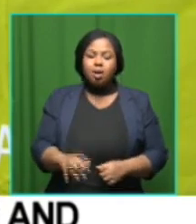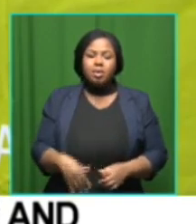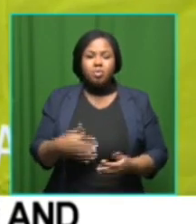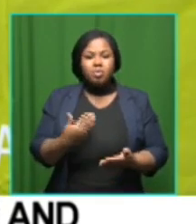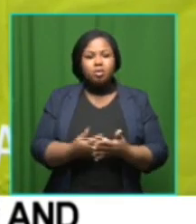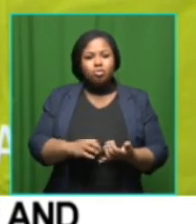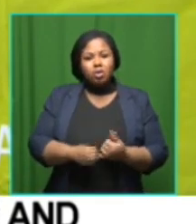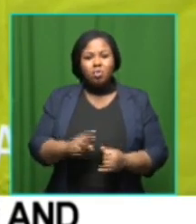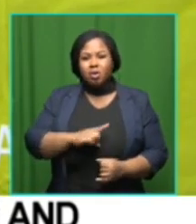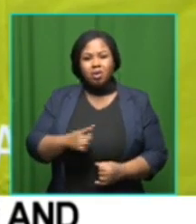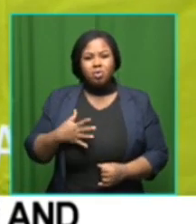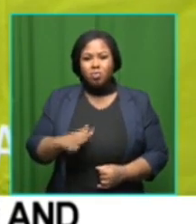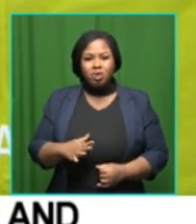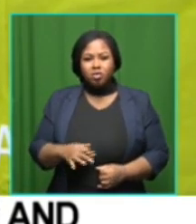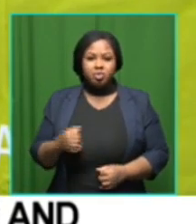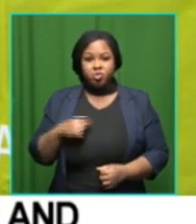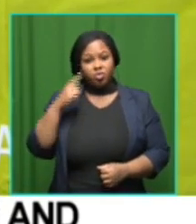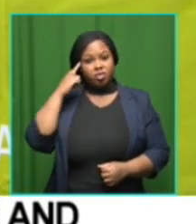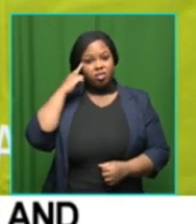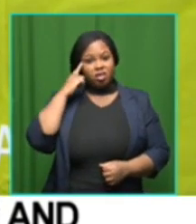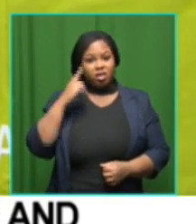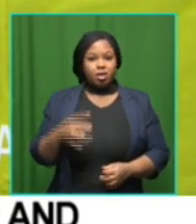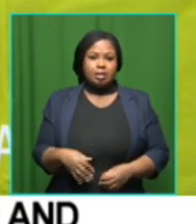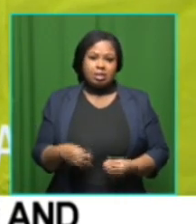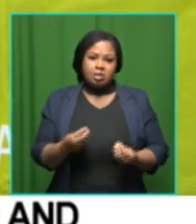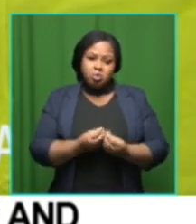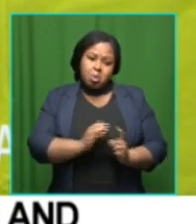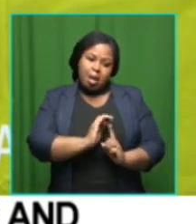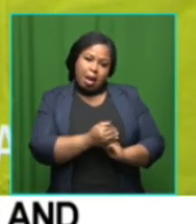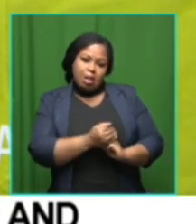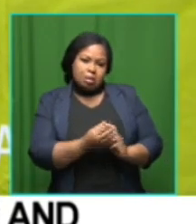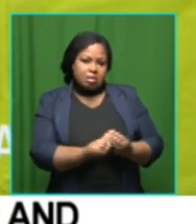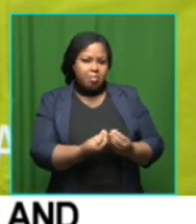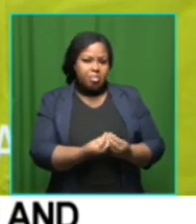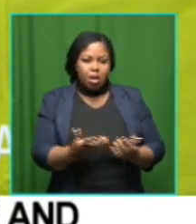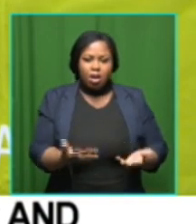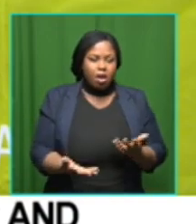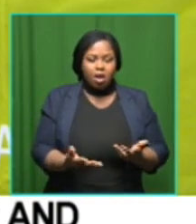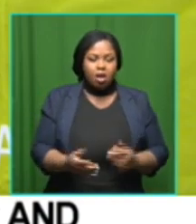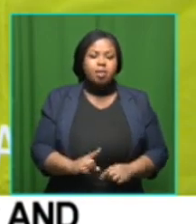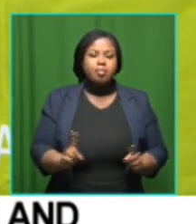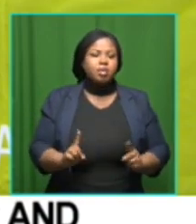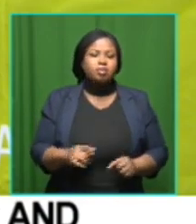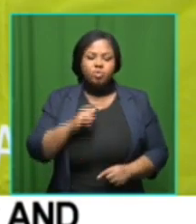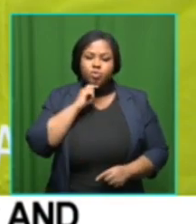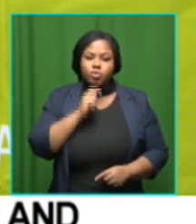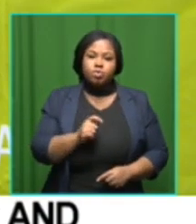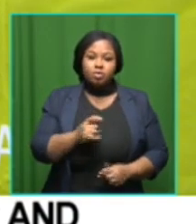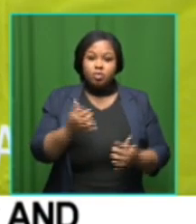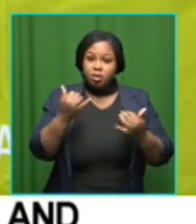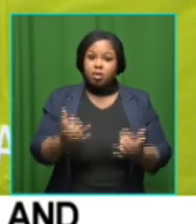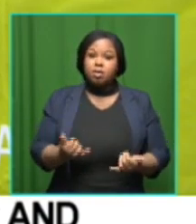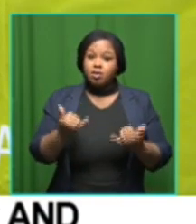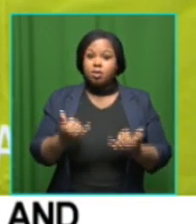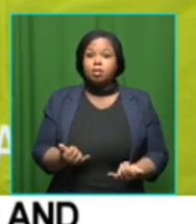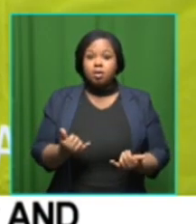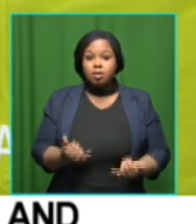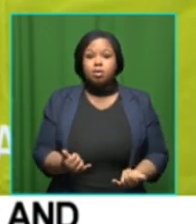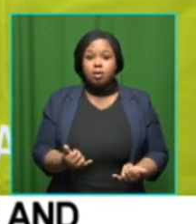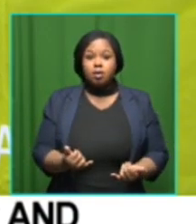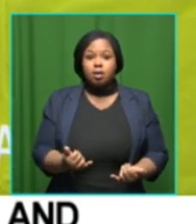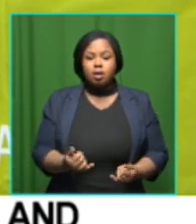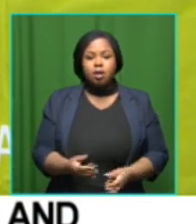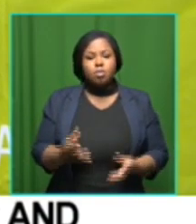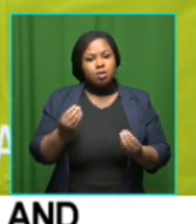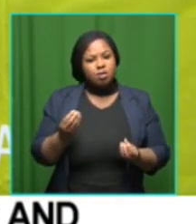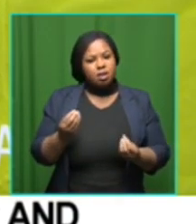we don't want you to create an impression that there's something that we're not really looking at. But we are saying that at the moment, the numbers are